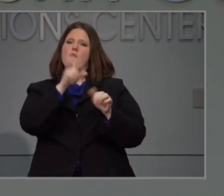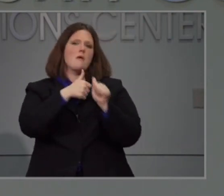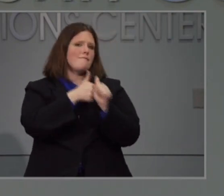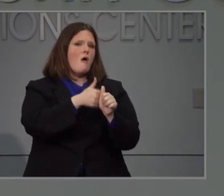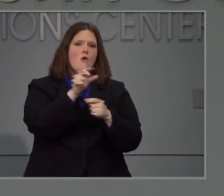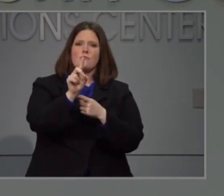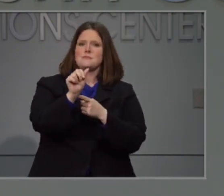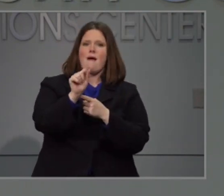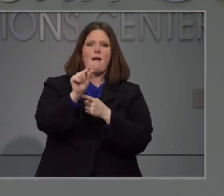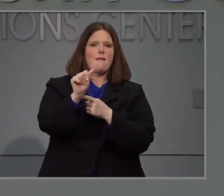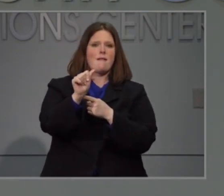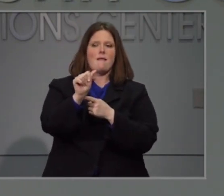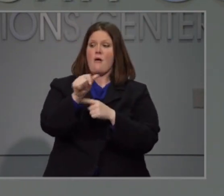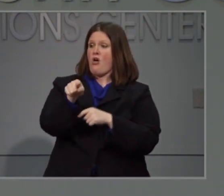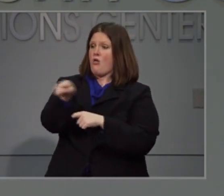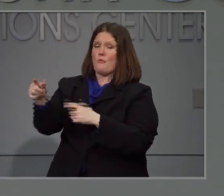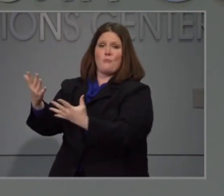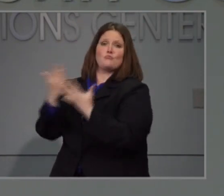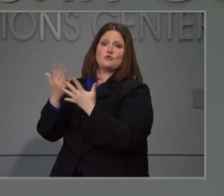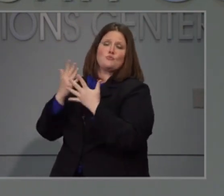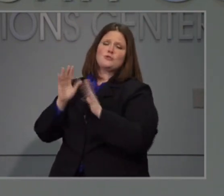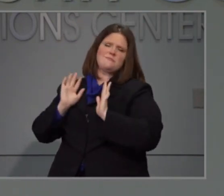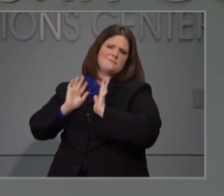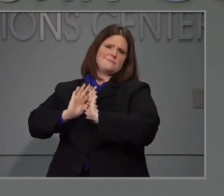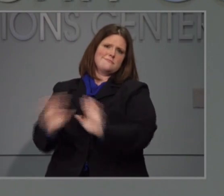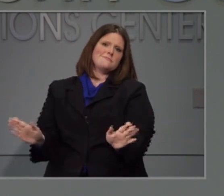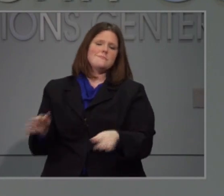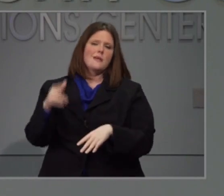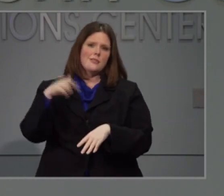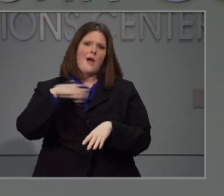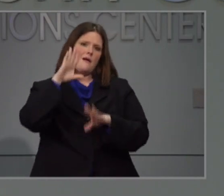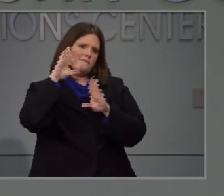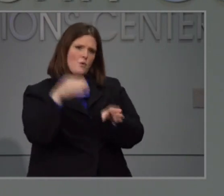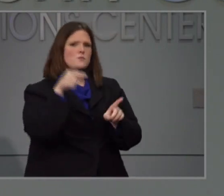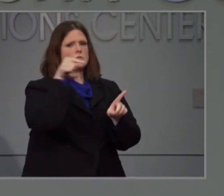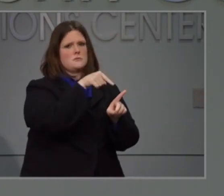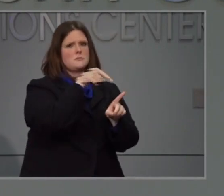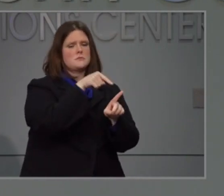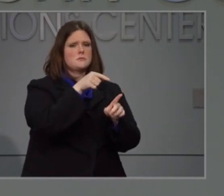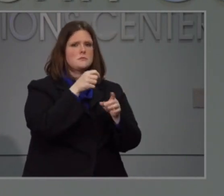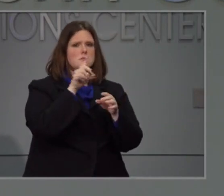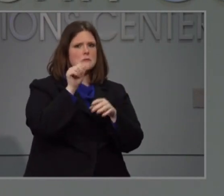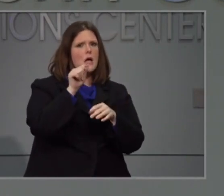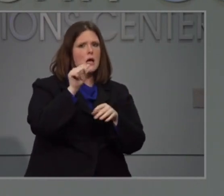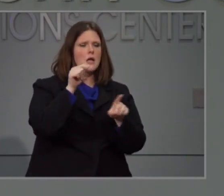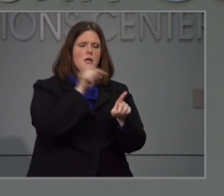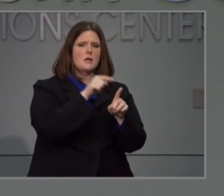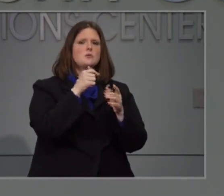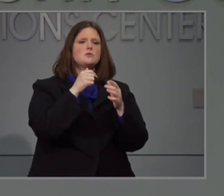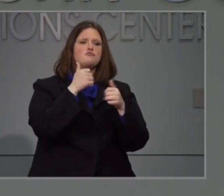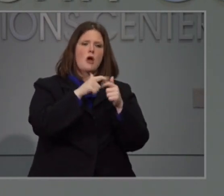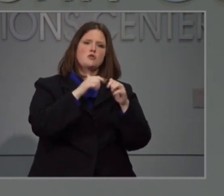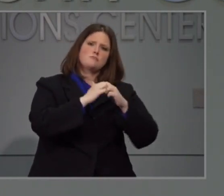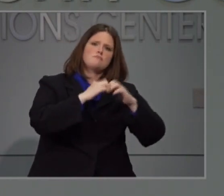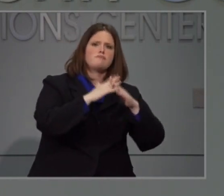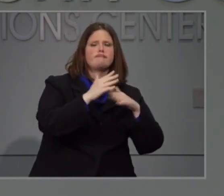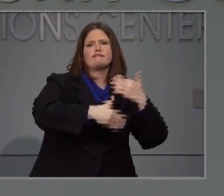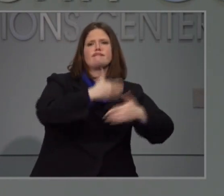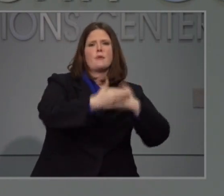decision that I think is positive for the safety of our state and hopefully to get our economy moving more as